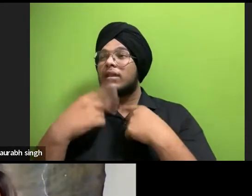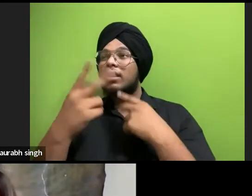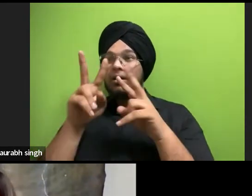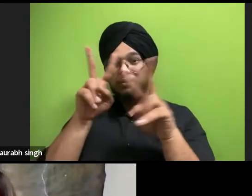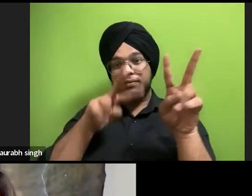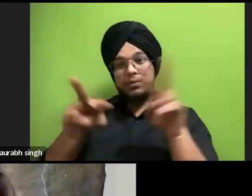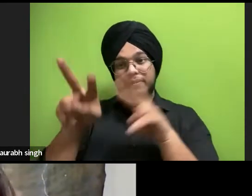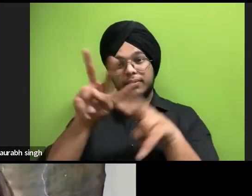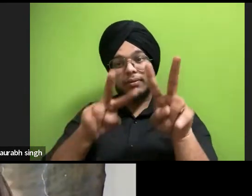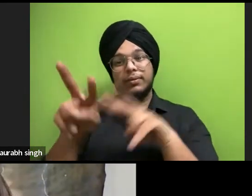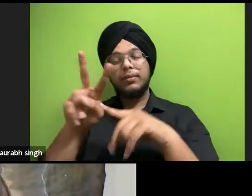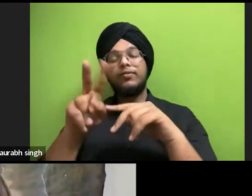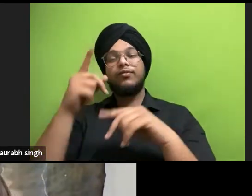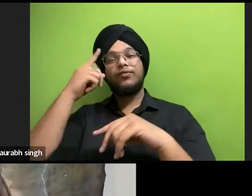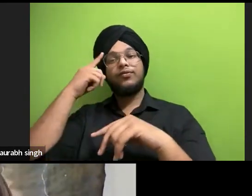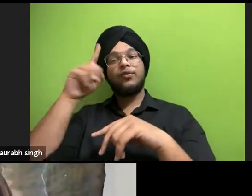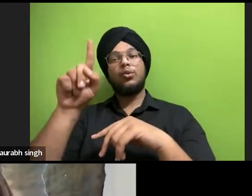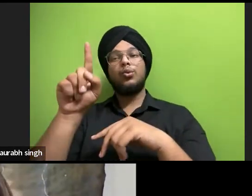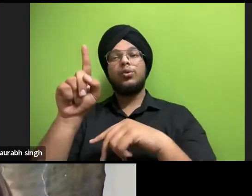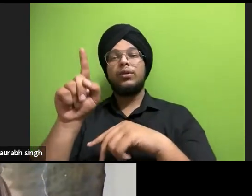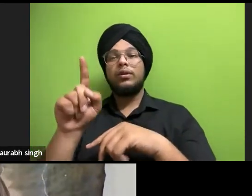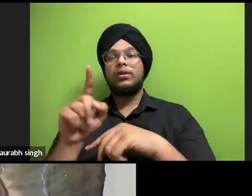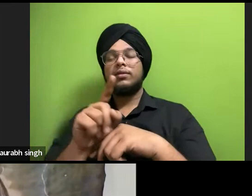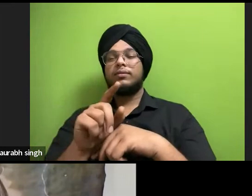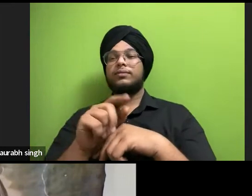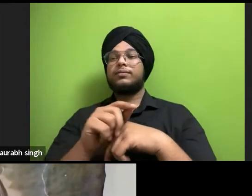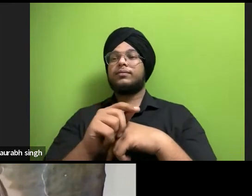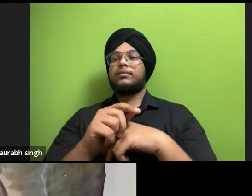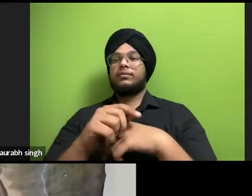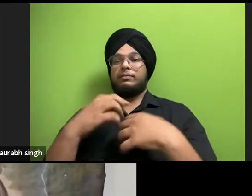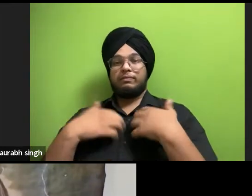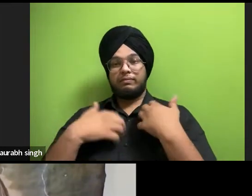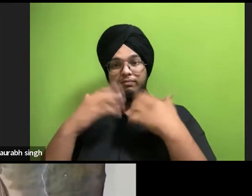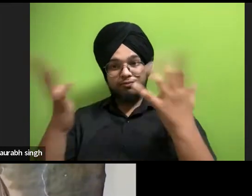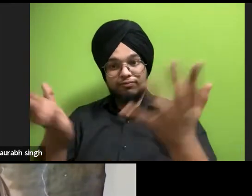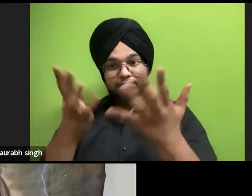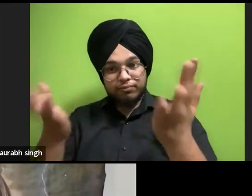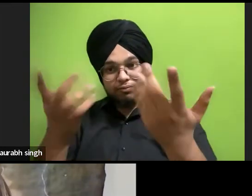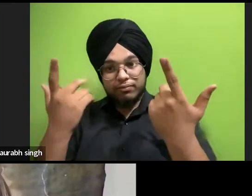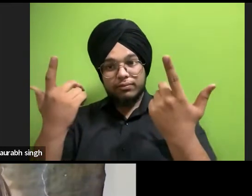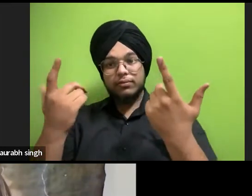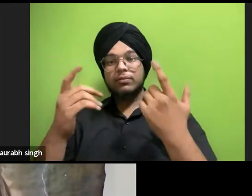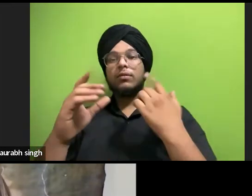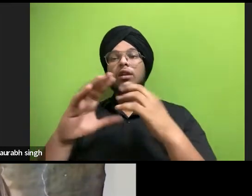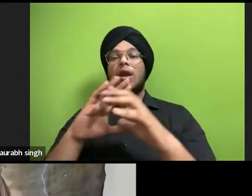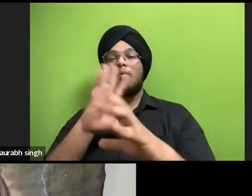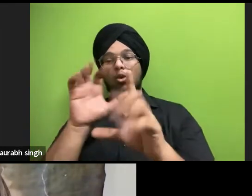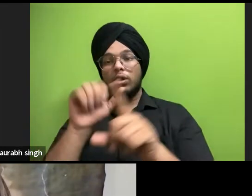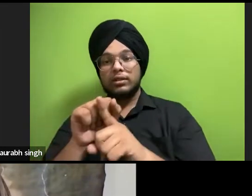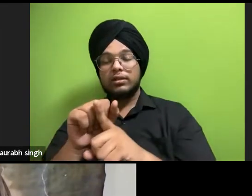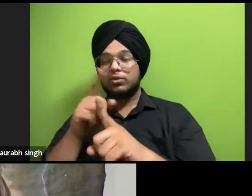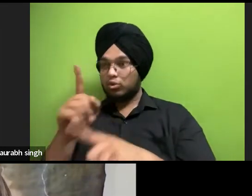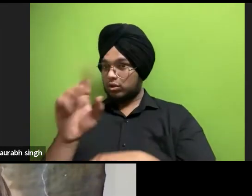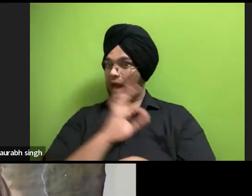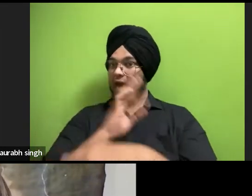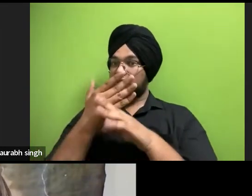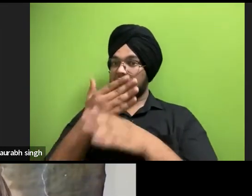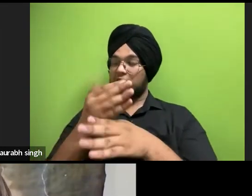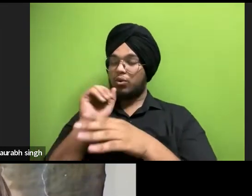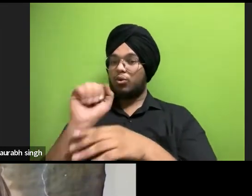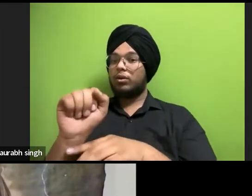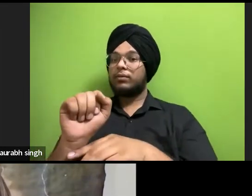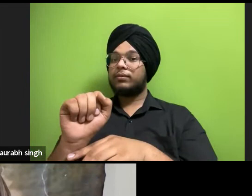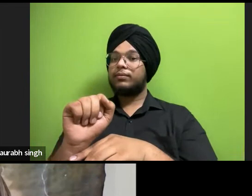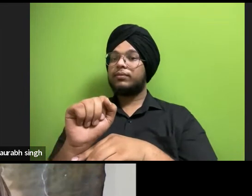foreground narratives that reflect the cultures, the aspirations of our own communities. Would you like to share the role that